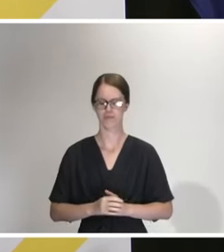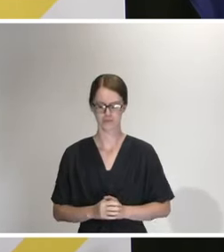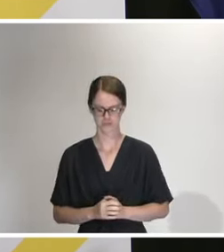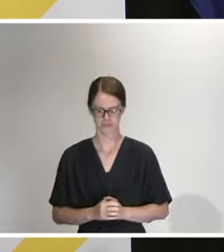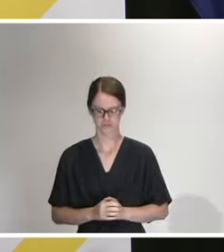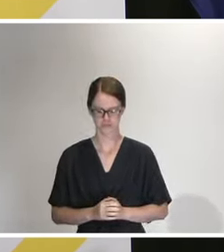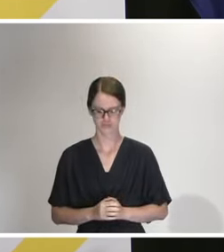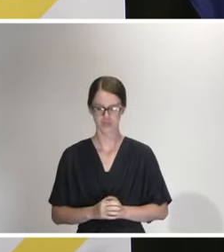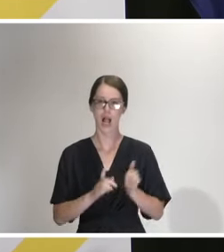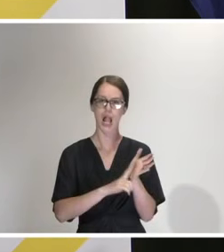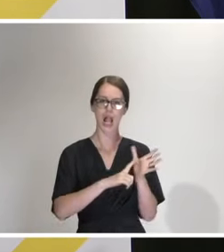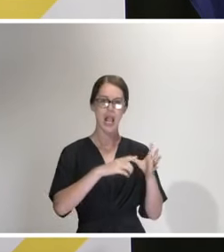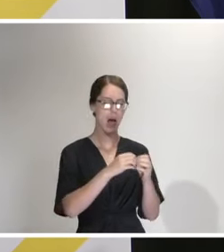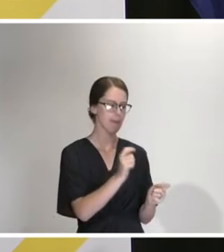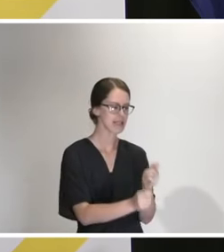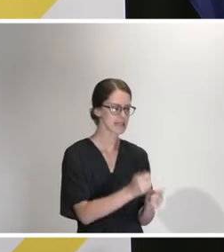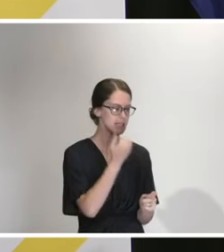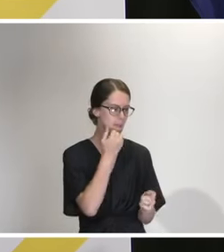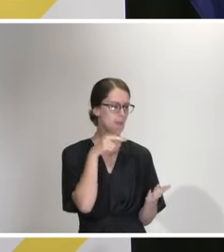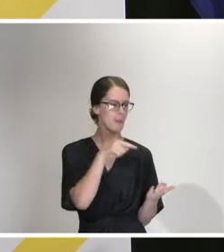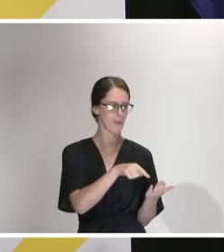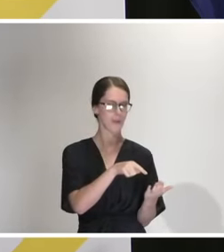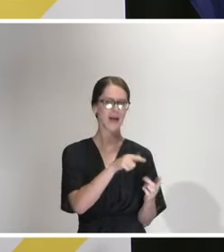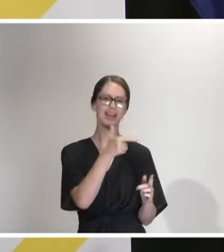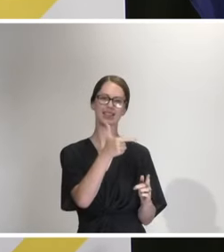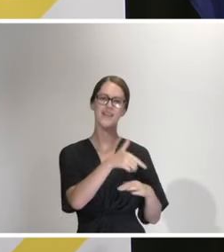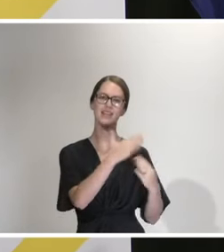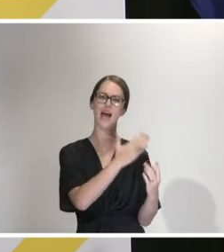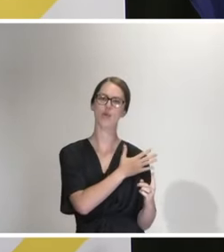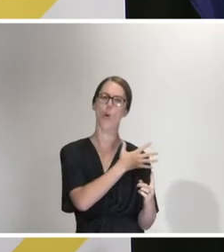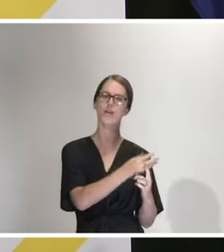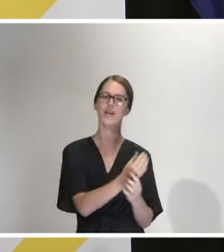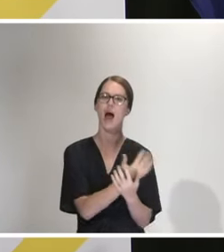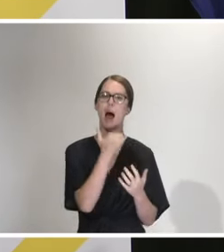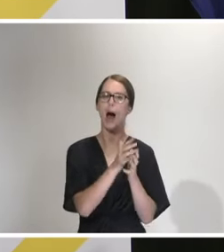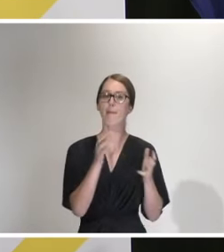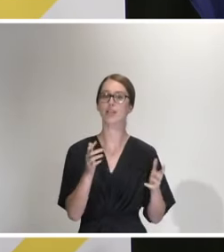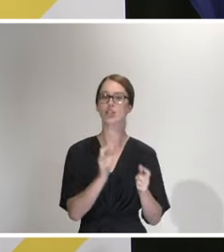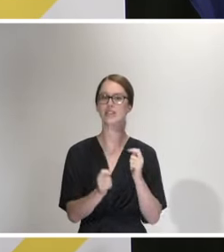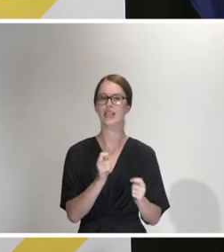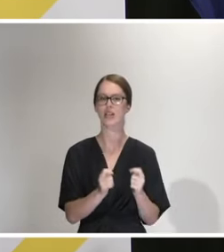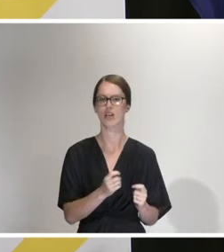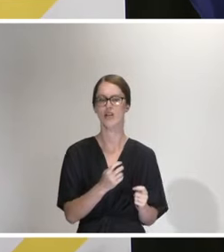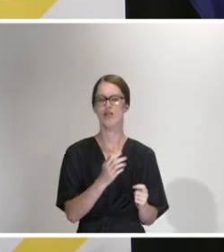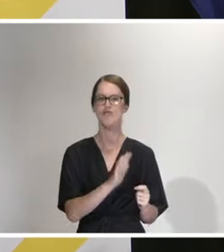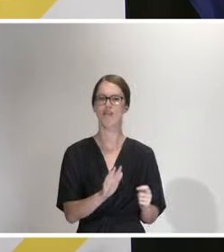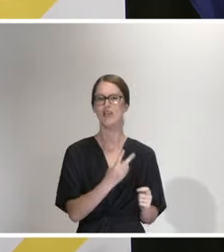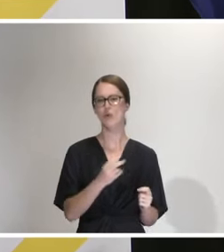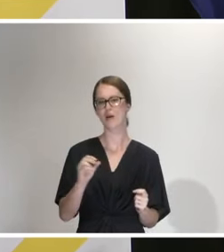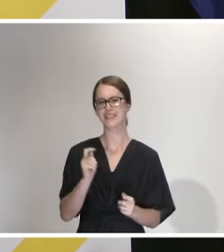From our laboratory testing numbers, we can report the 7-day rolling average has increased to 2,264 per